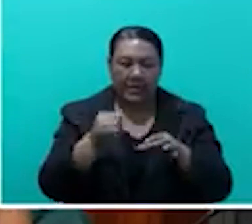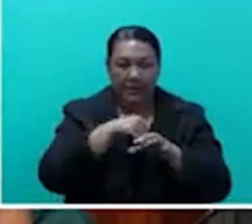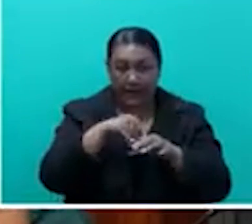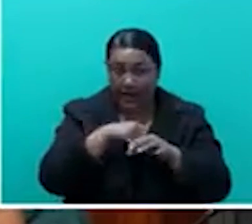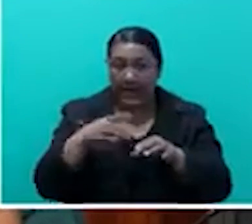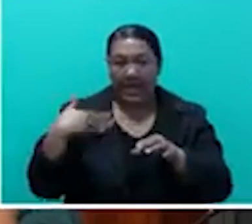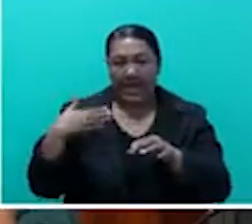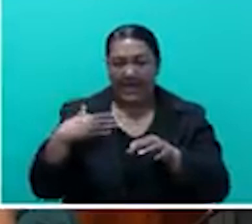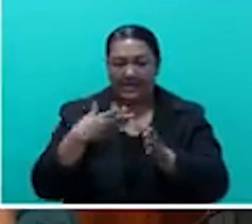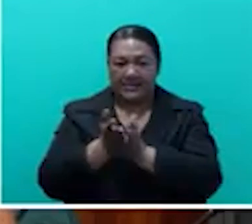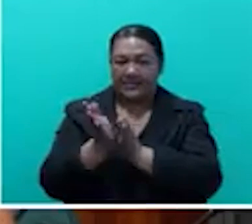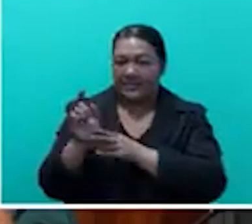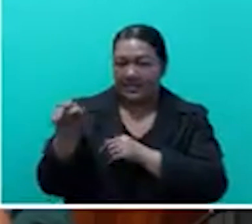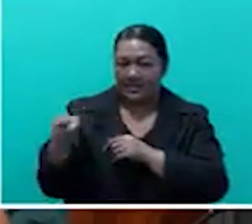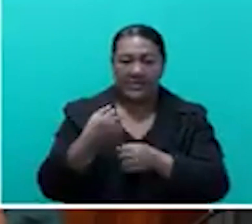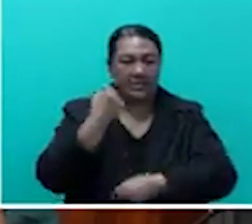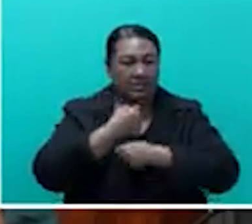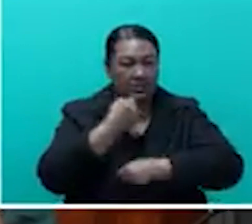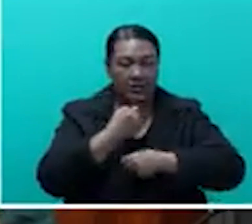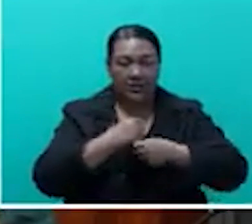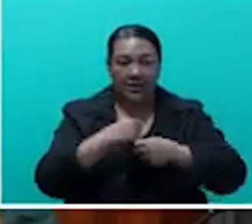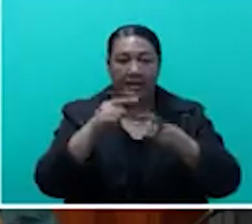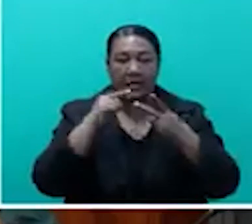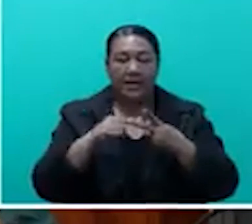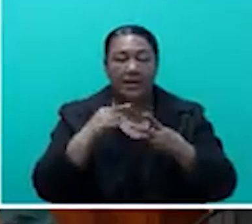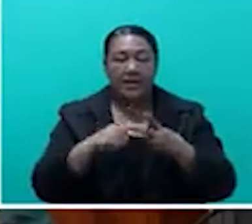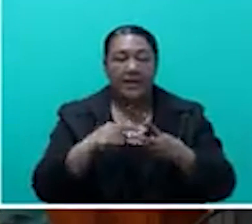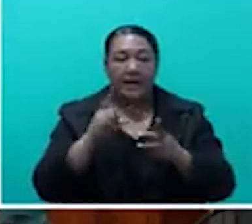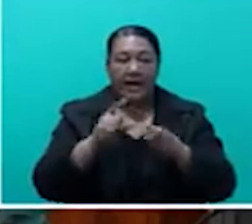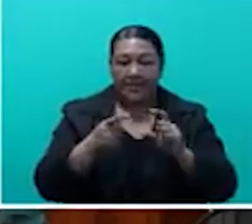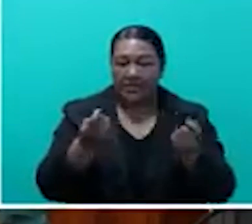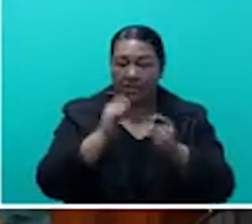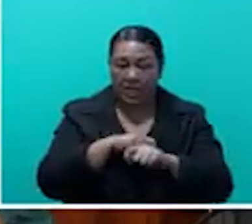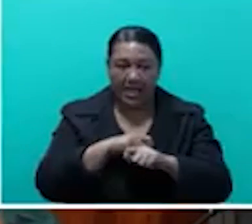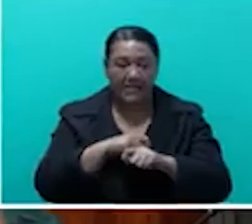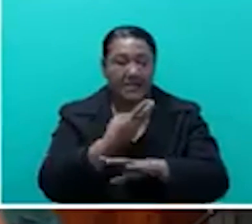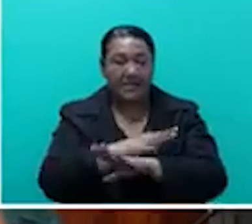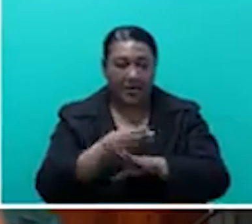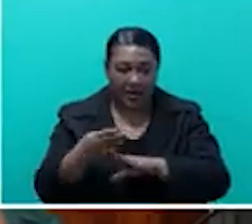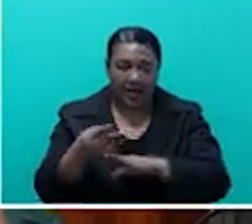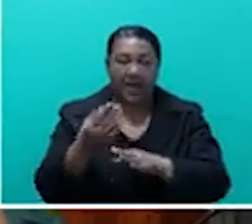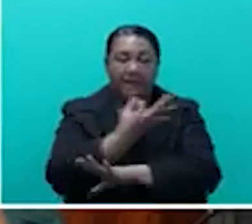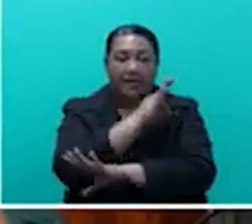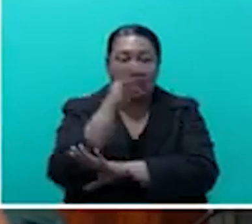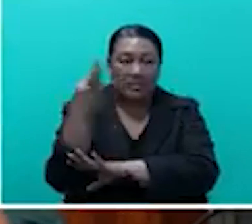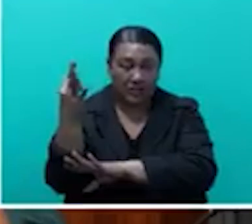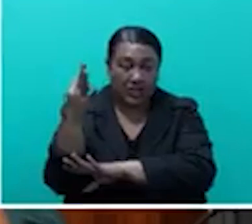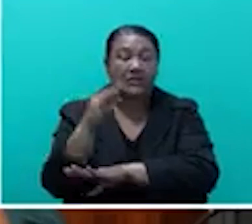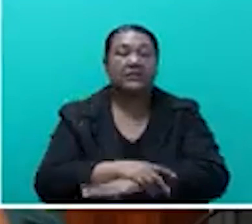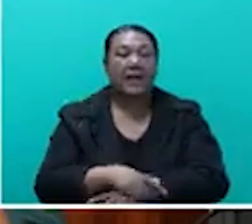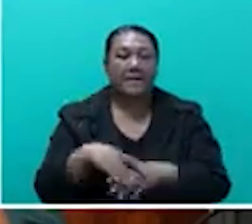health services, engineering, climate change, marine forestry, public